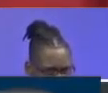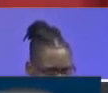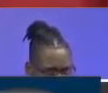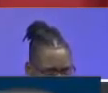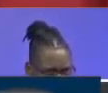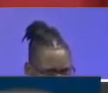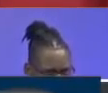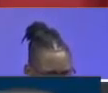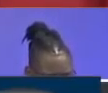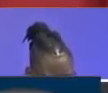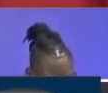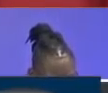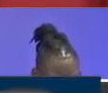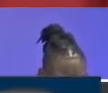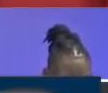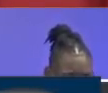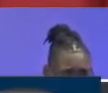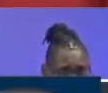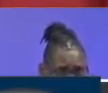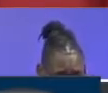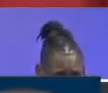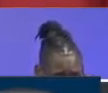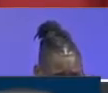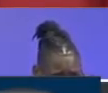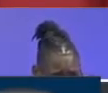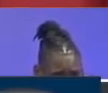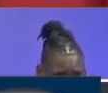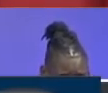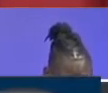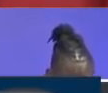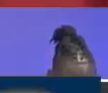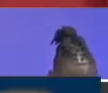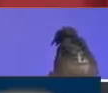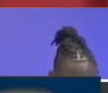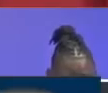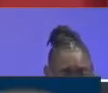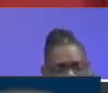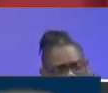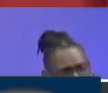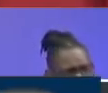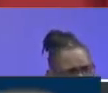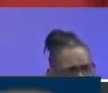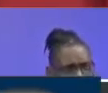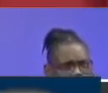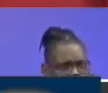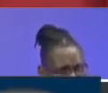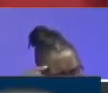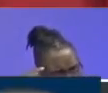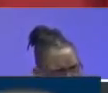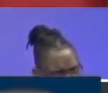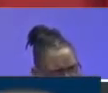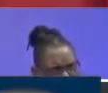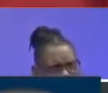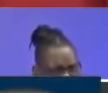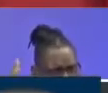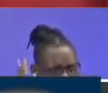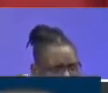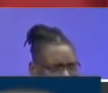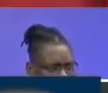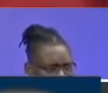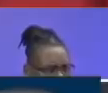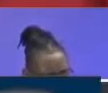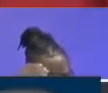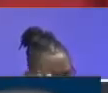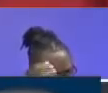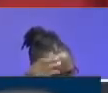will, so part of the essential aspects of operation include births and deaths, etc. And we have what we call emergency mechanisms